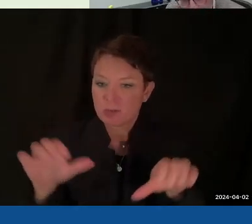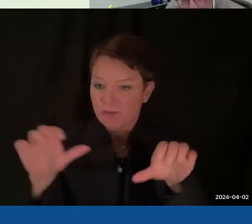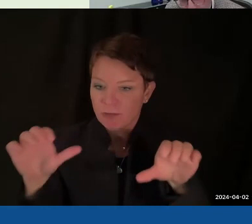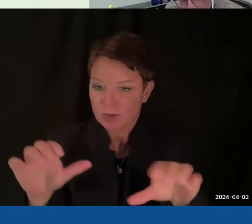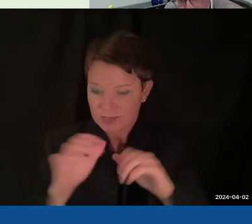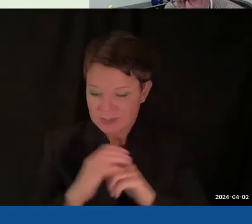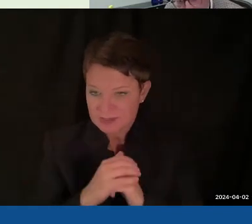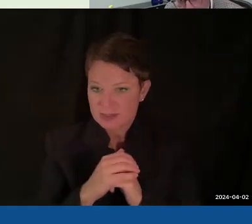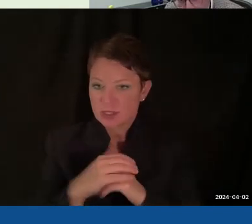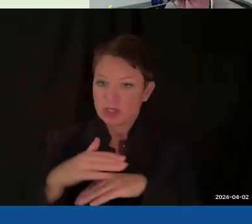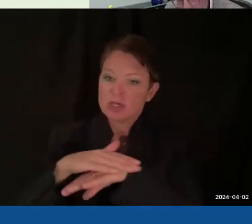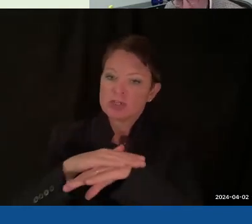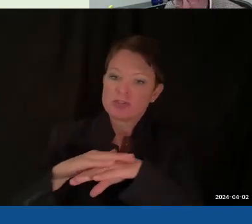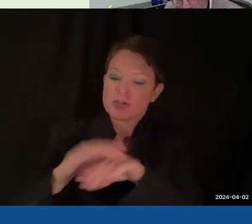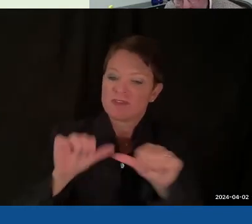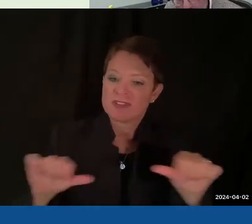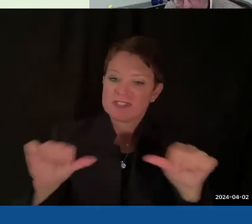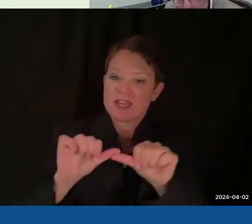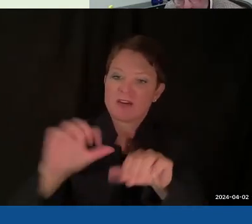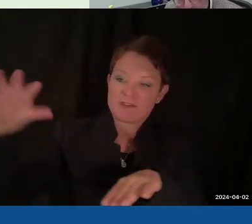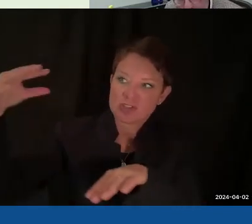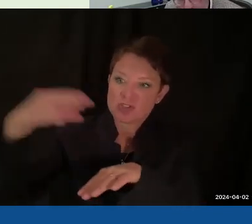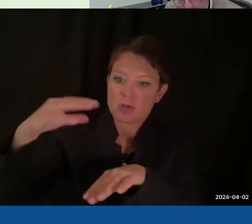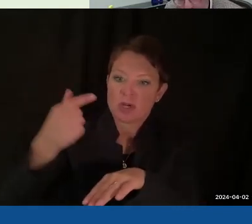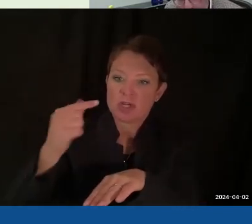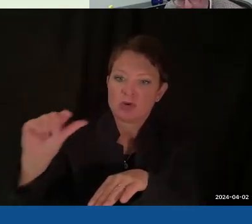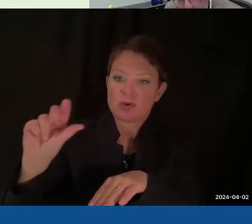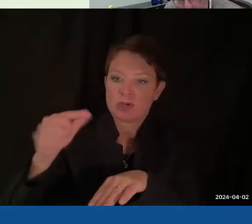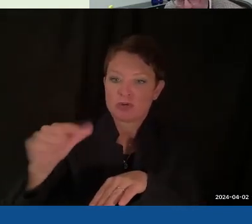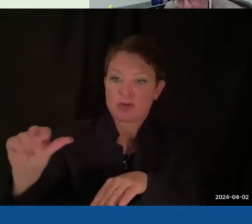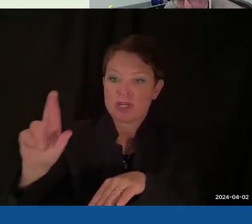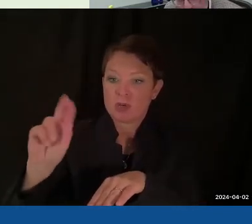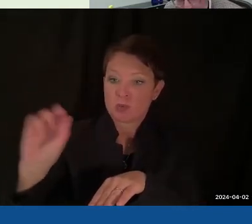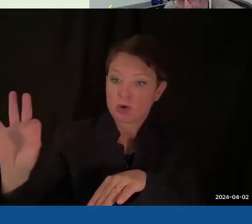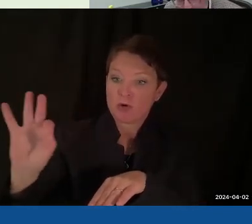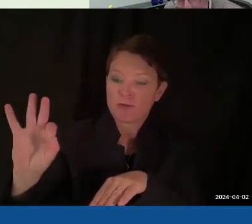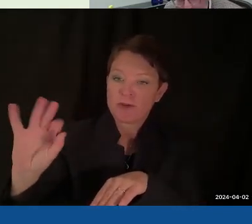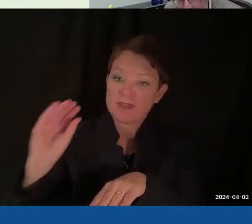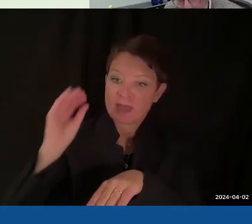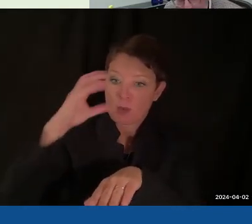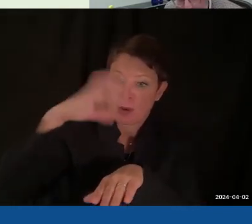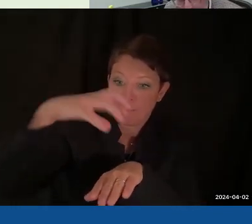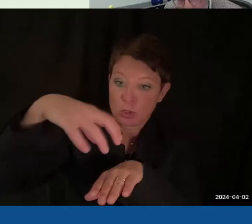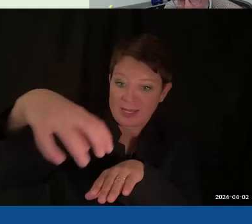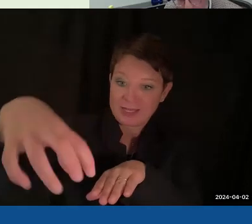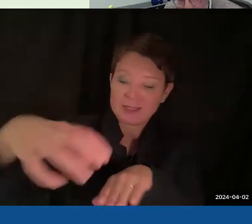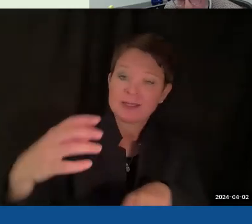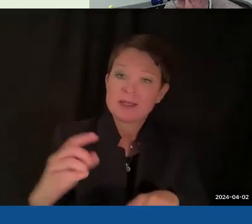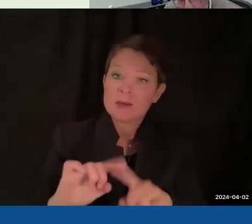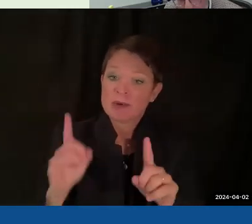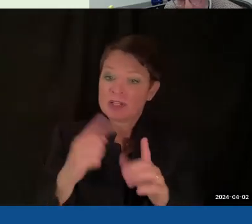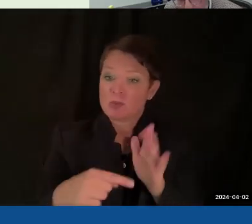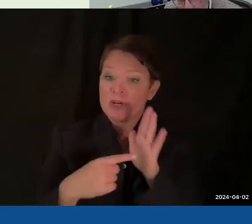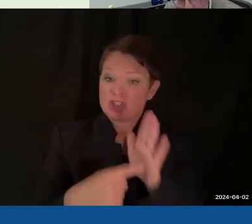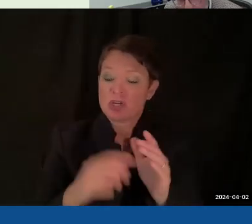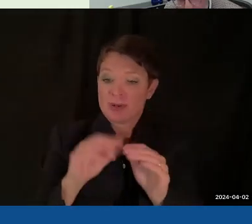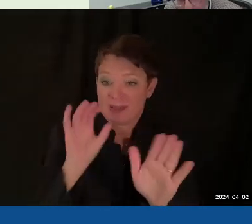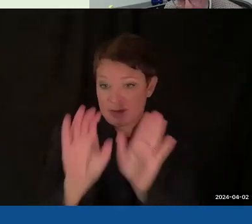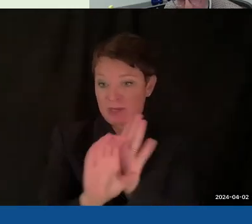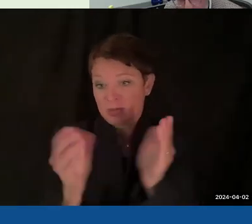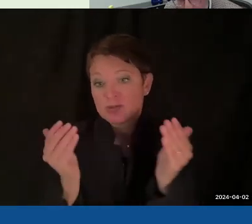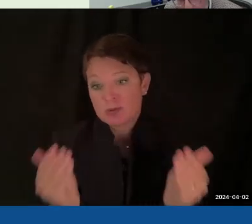the surface area for solar arrays and green roof areas that we're putting up there. So that's really what's shown in the rendering